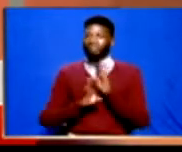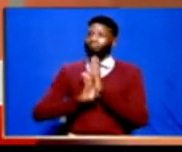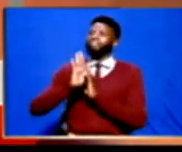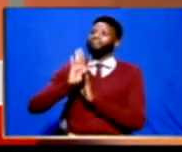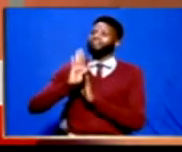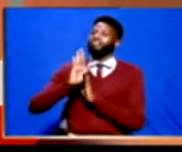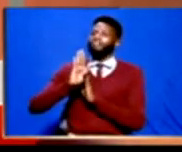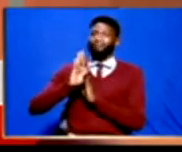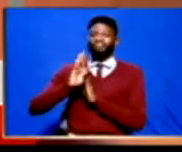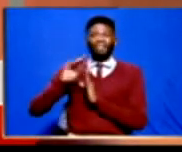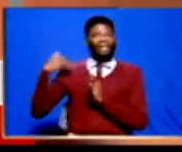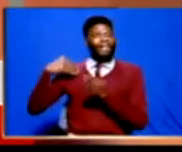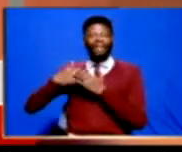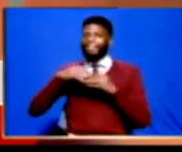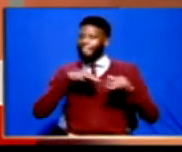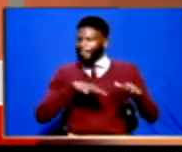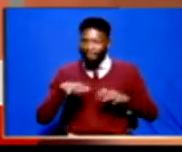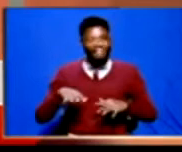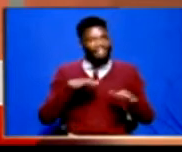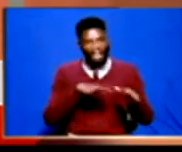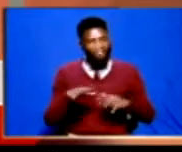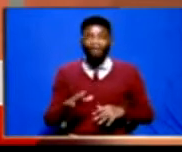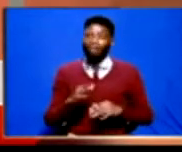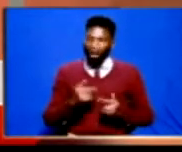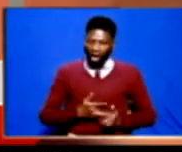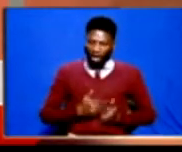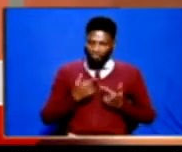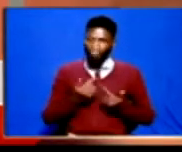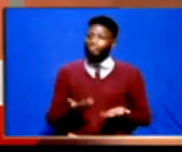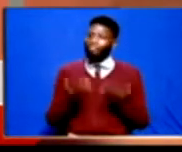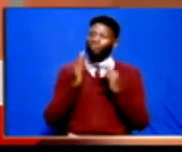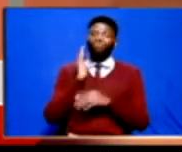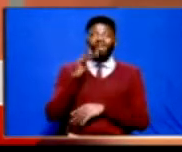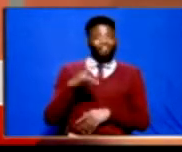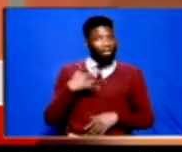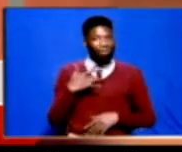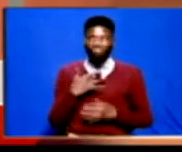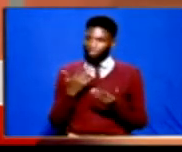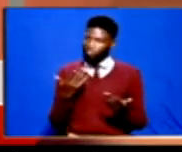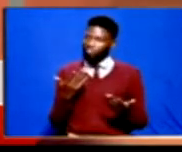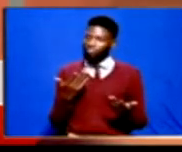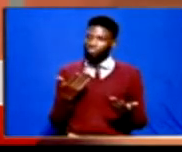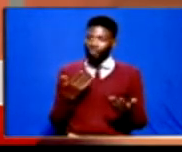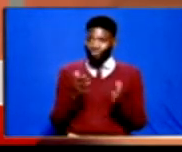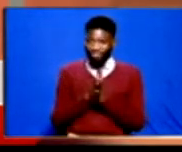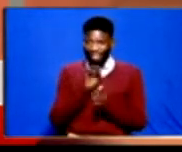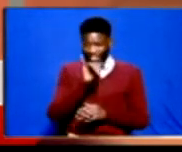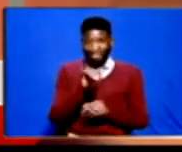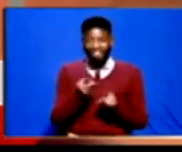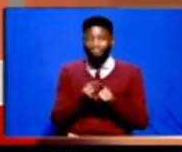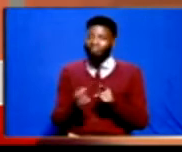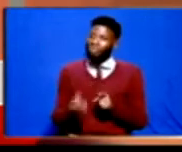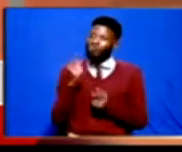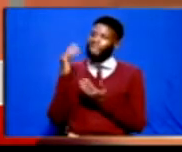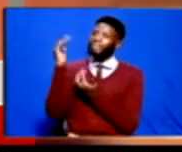dark period that we have been over the years. And so it becomes the saving grace. And with it comes a lot of other dynamics. People believe that